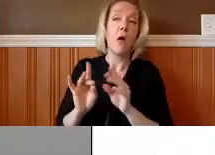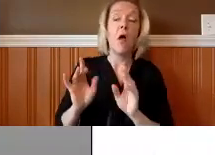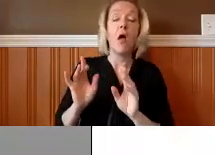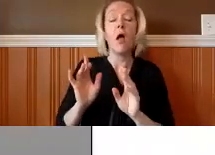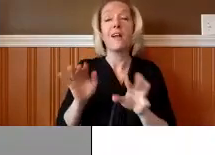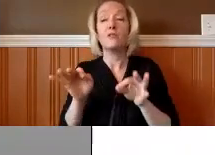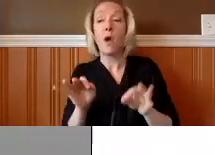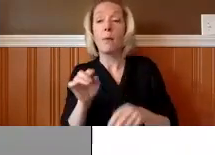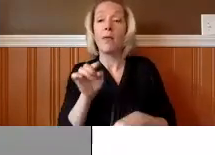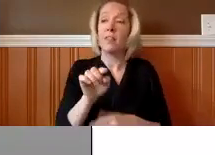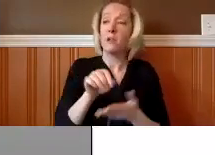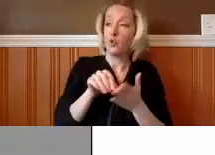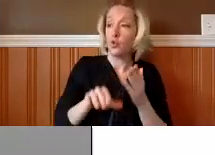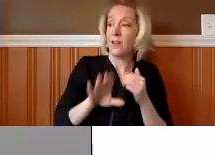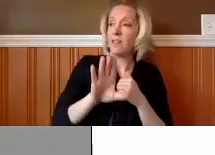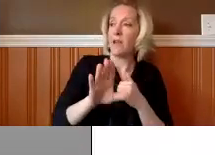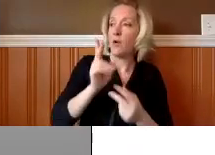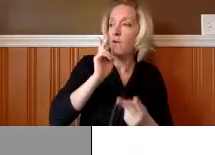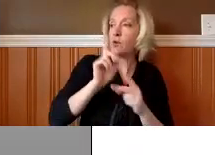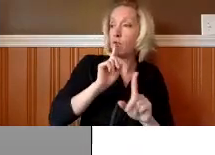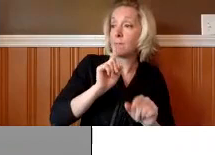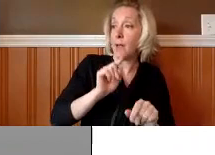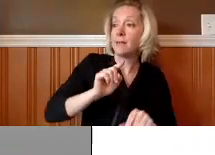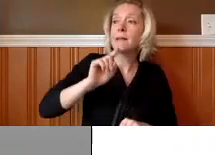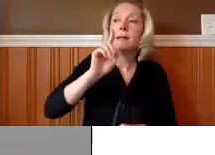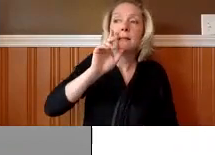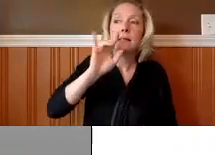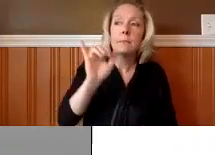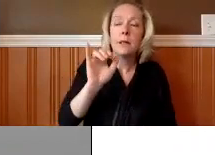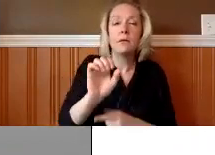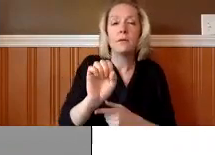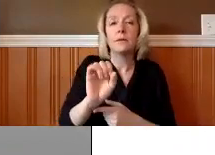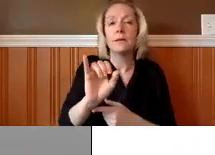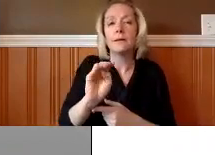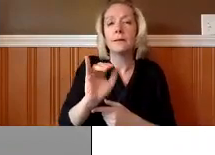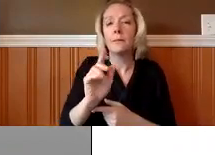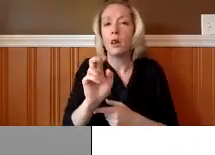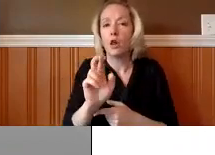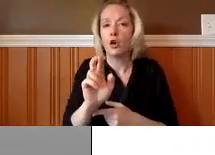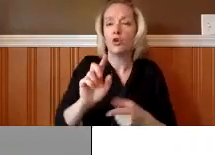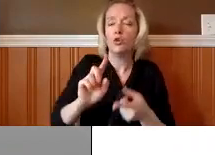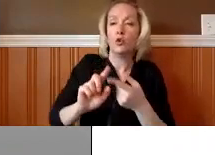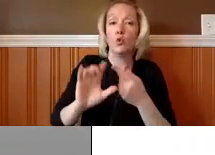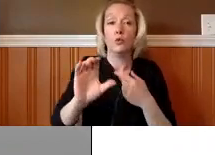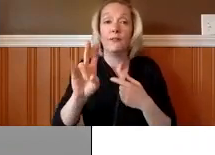giving us visual responses that are similar to a student with CVI, which hasn't answered your question yet.